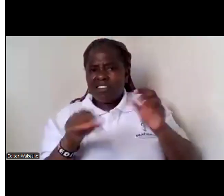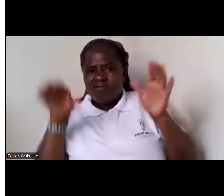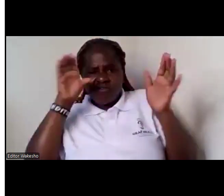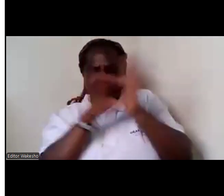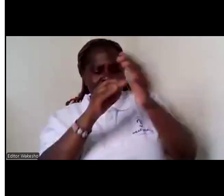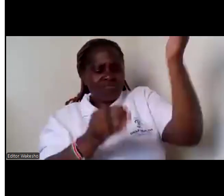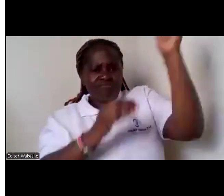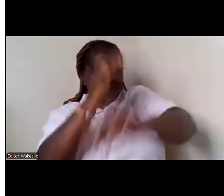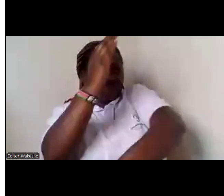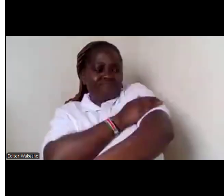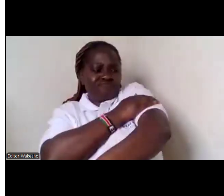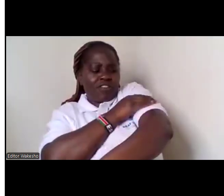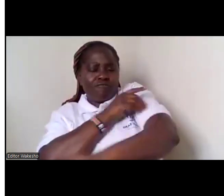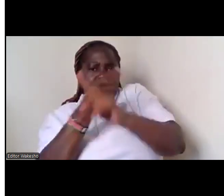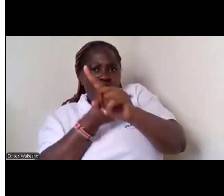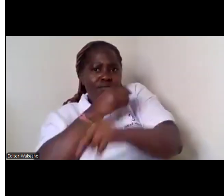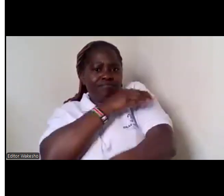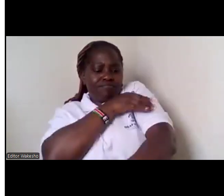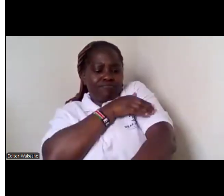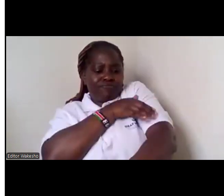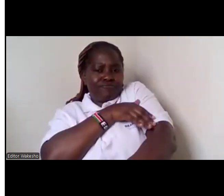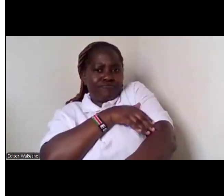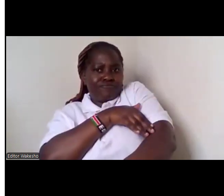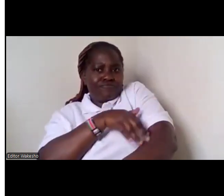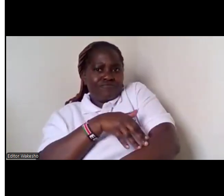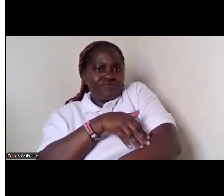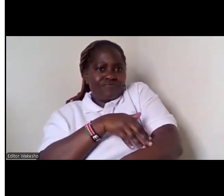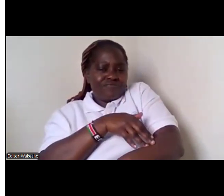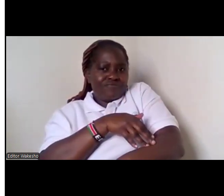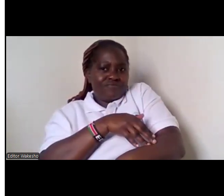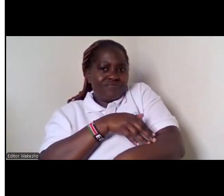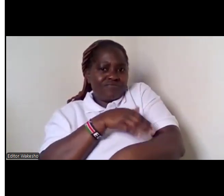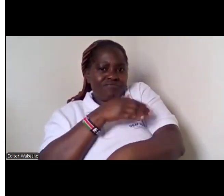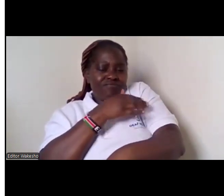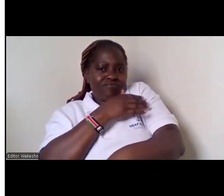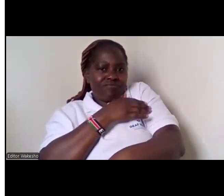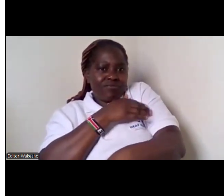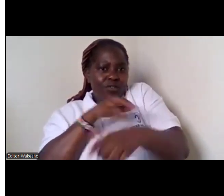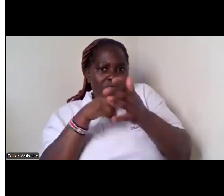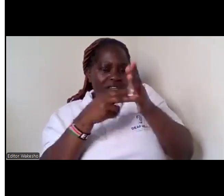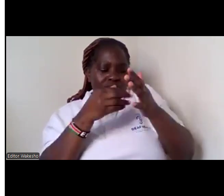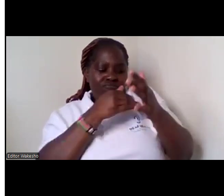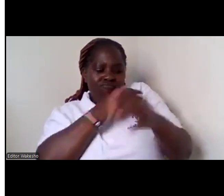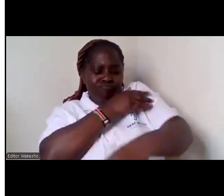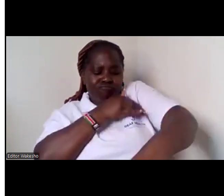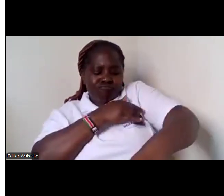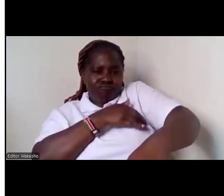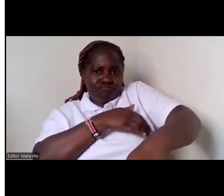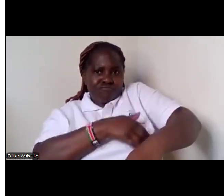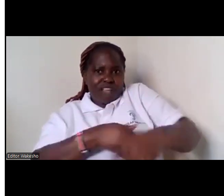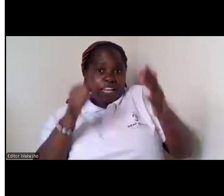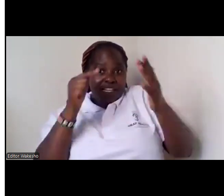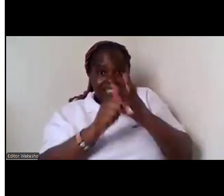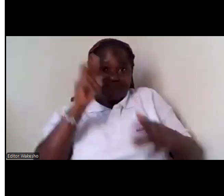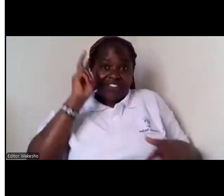their arm, and the drugs travel up to the uterus. So it